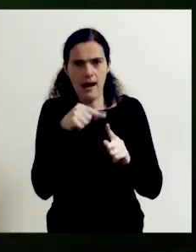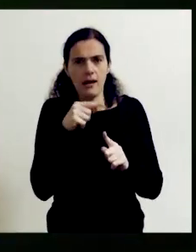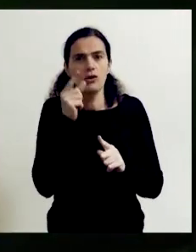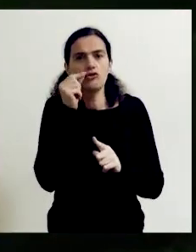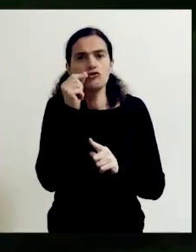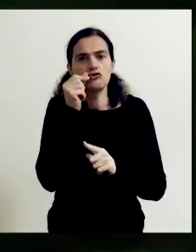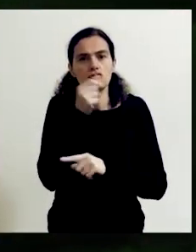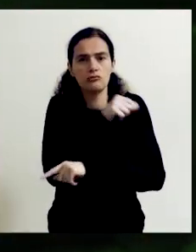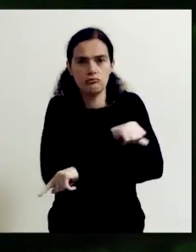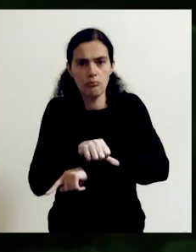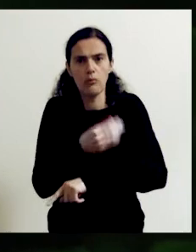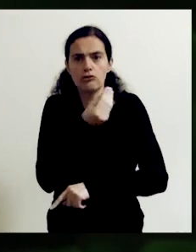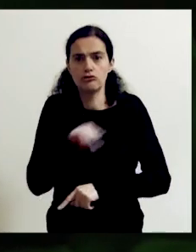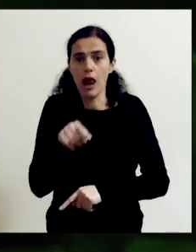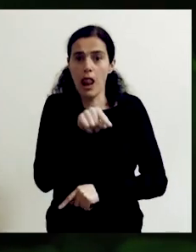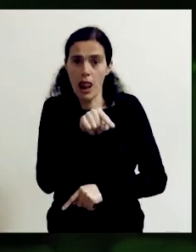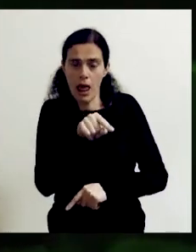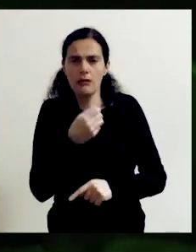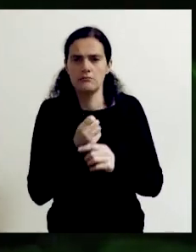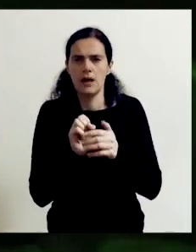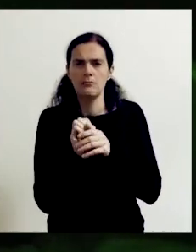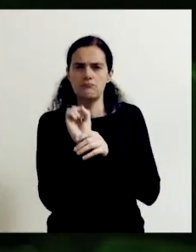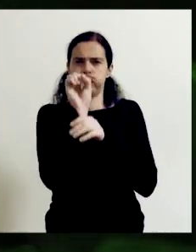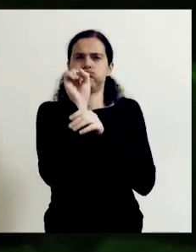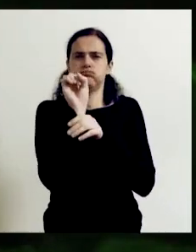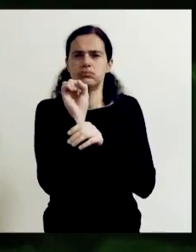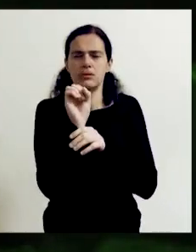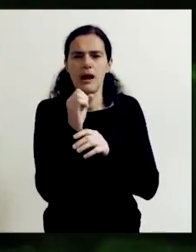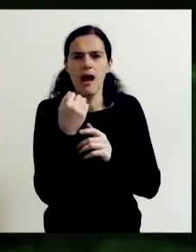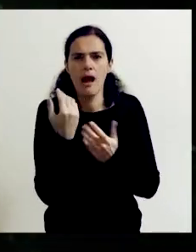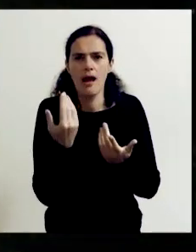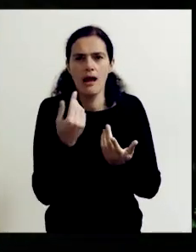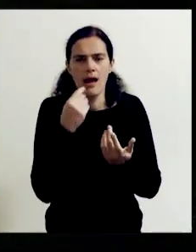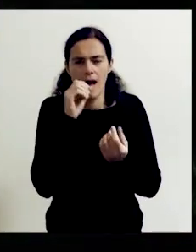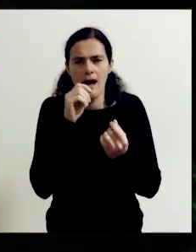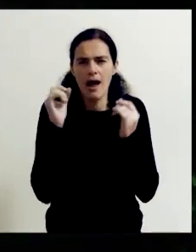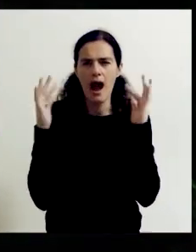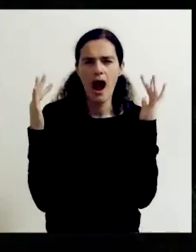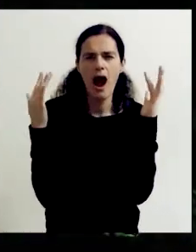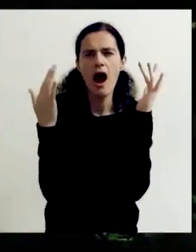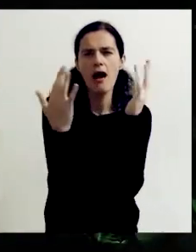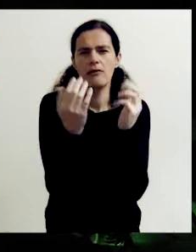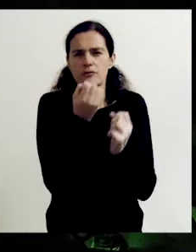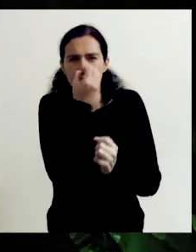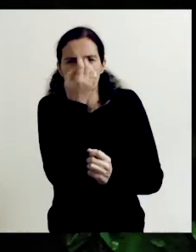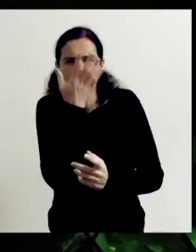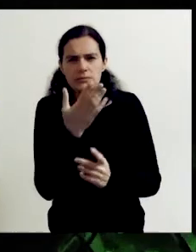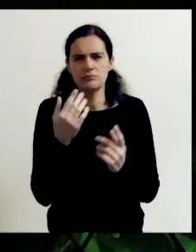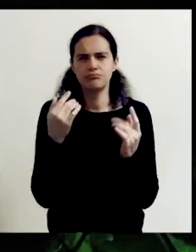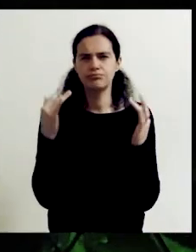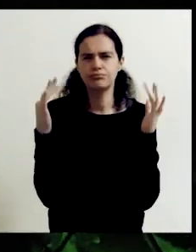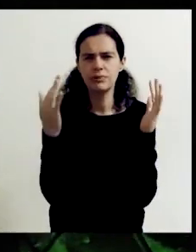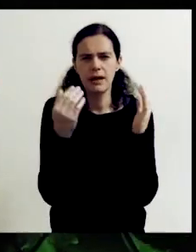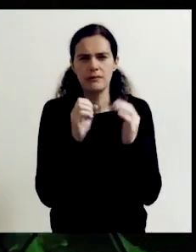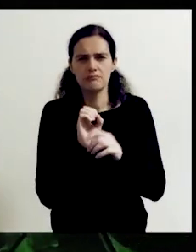the face of boy child is coming out of this bush, of